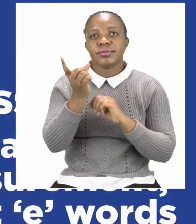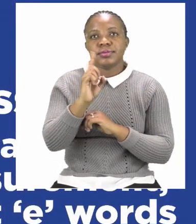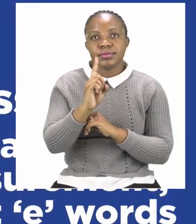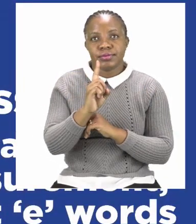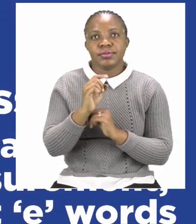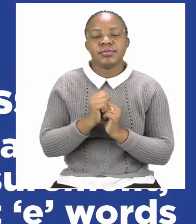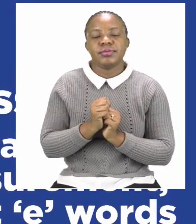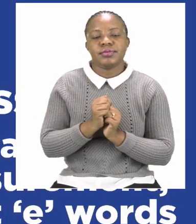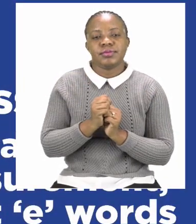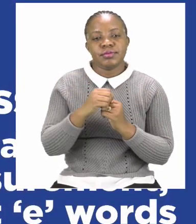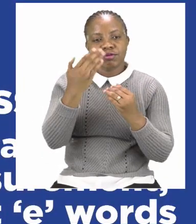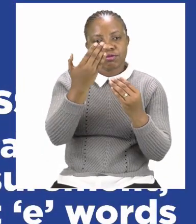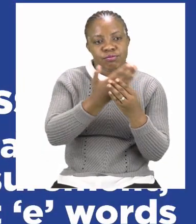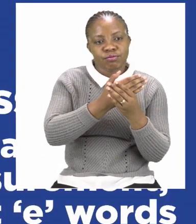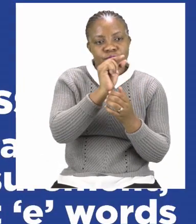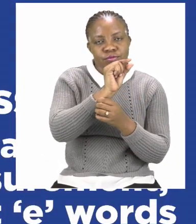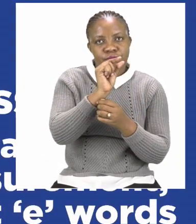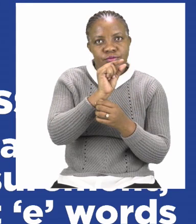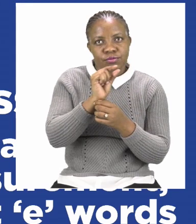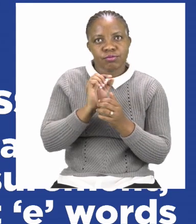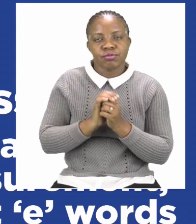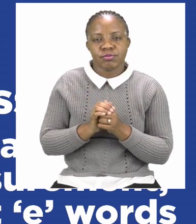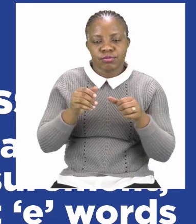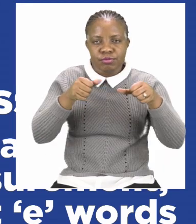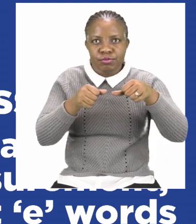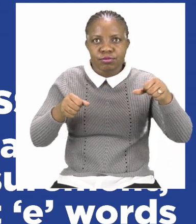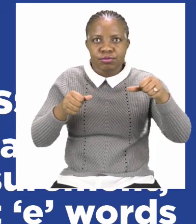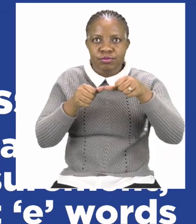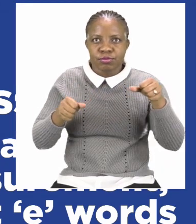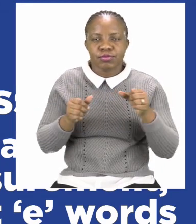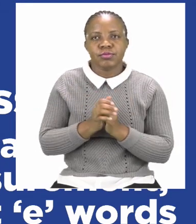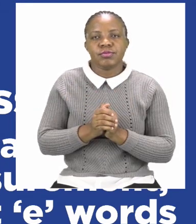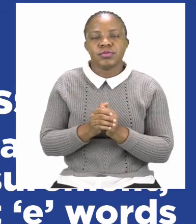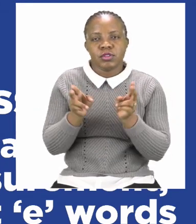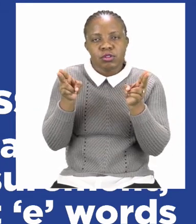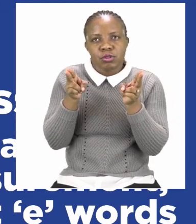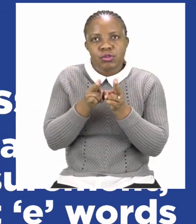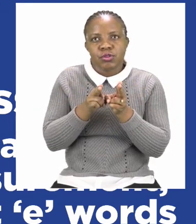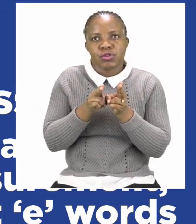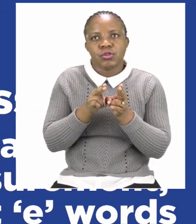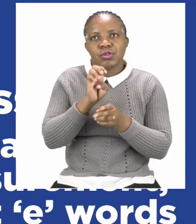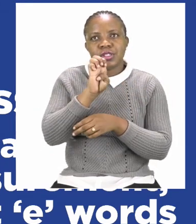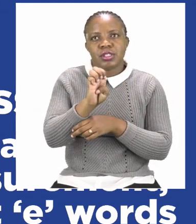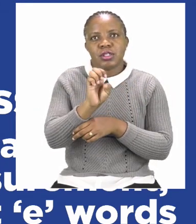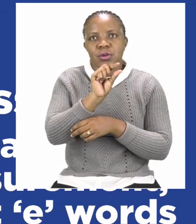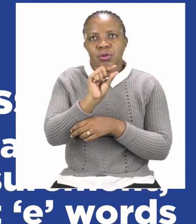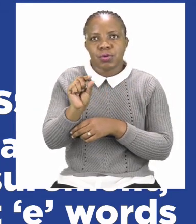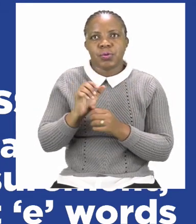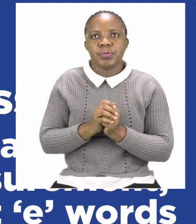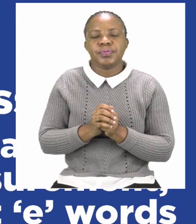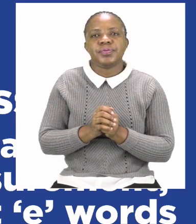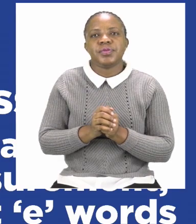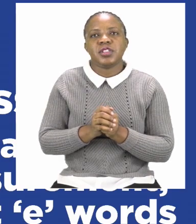about vocabulary, measurement, the short E words, and the short